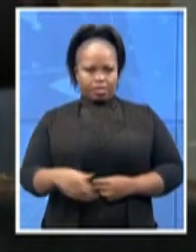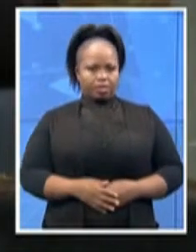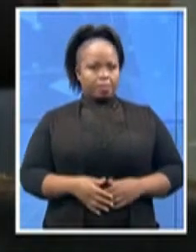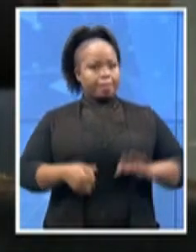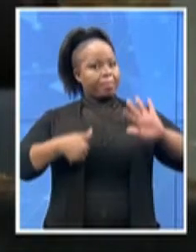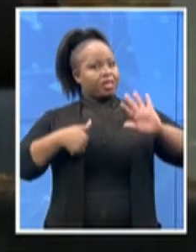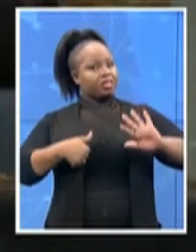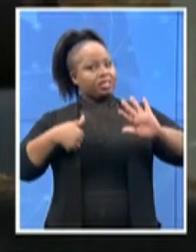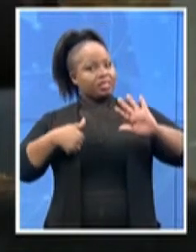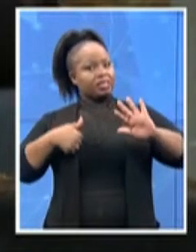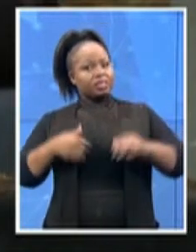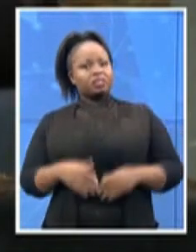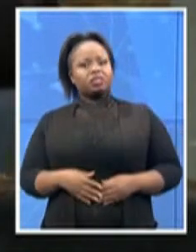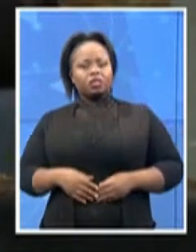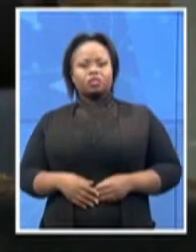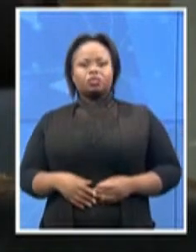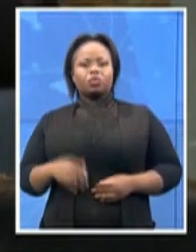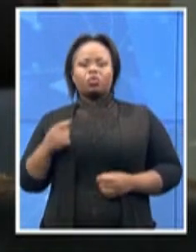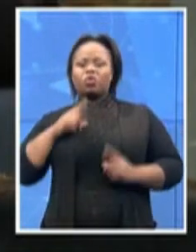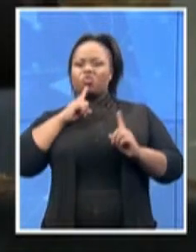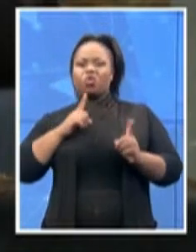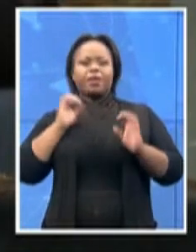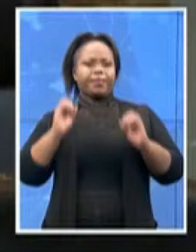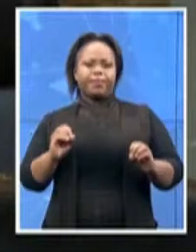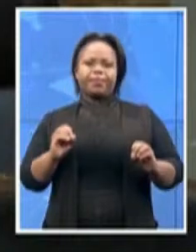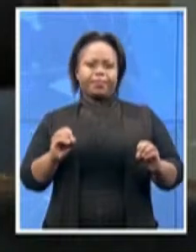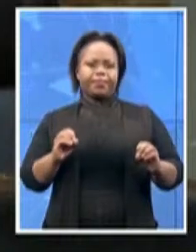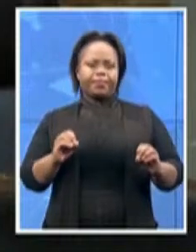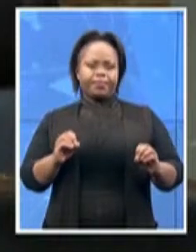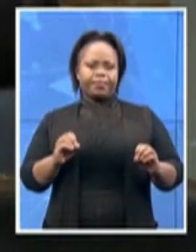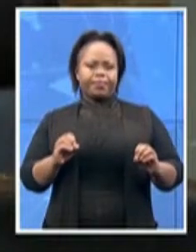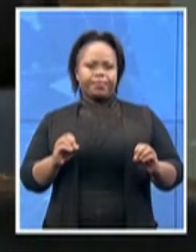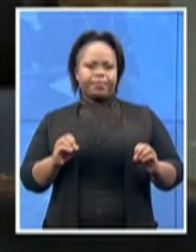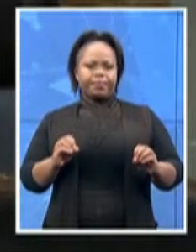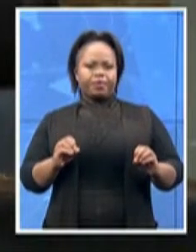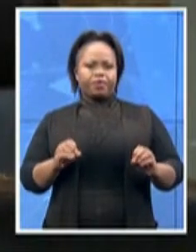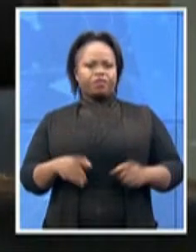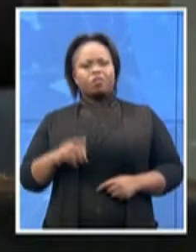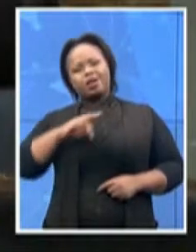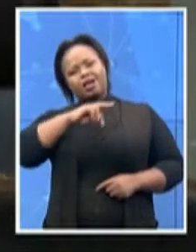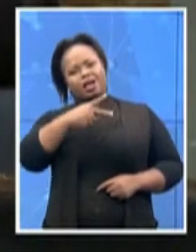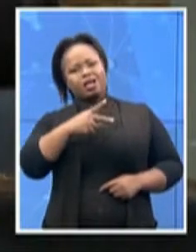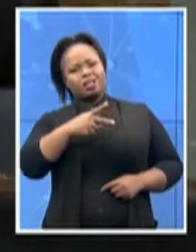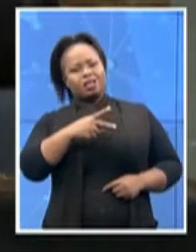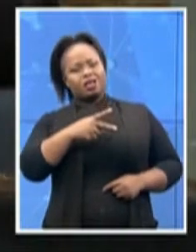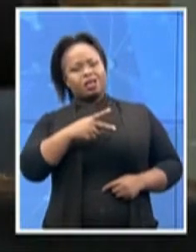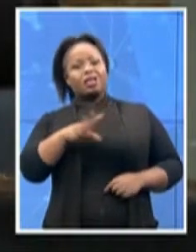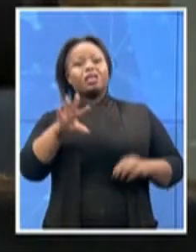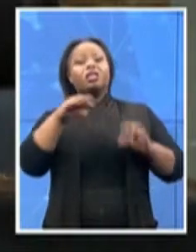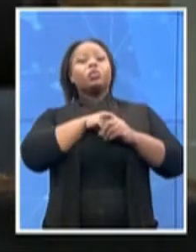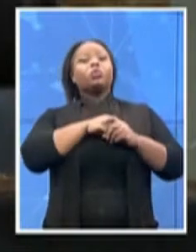of the other parties, including freedom under law.